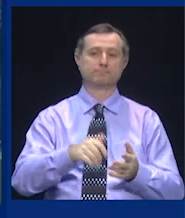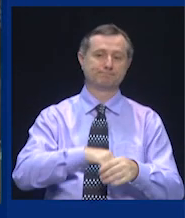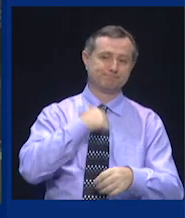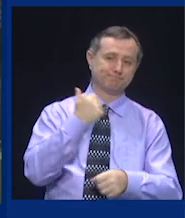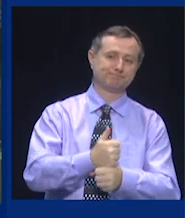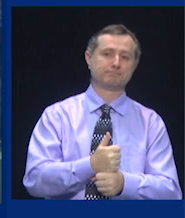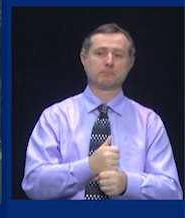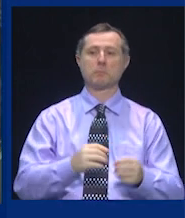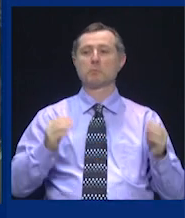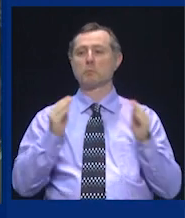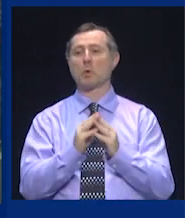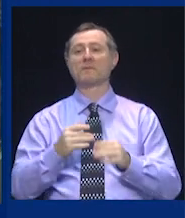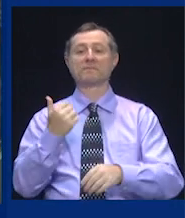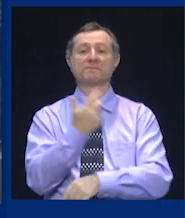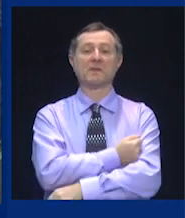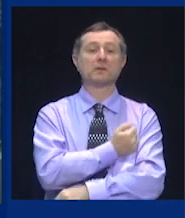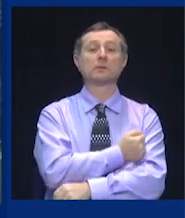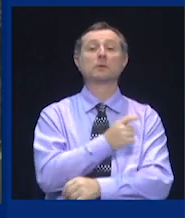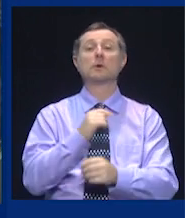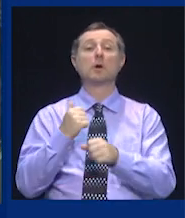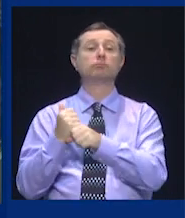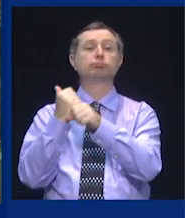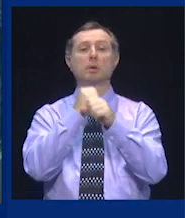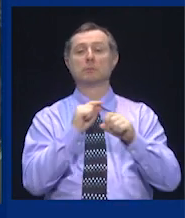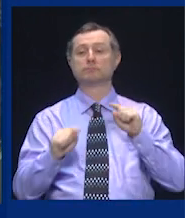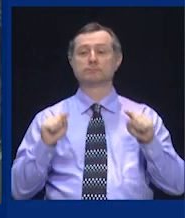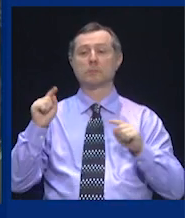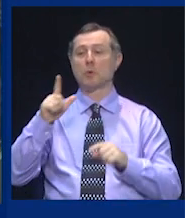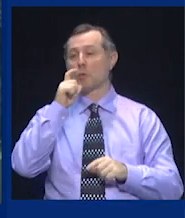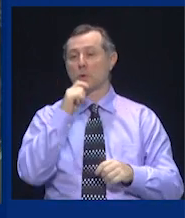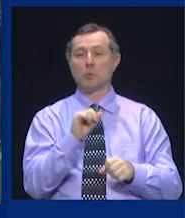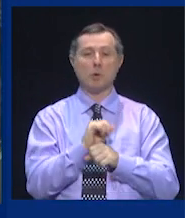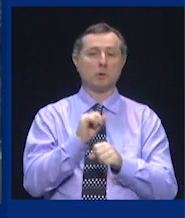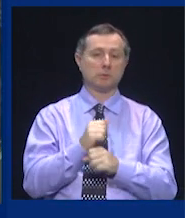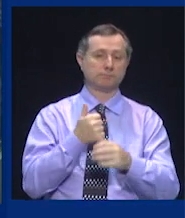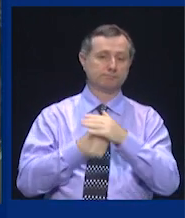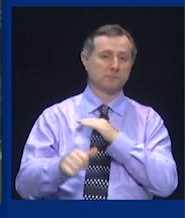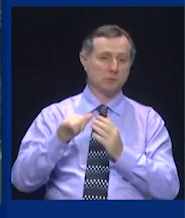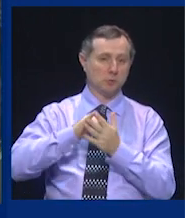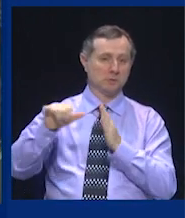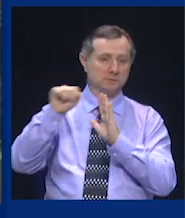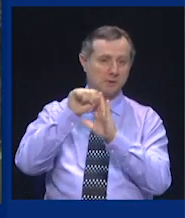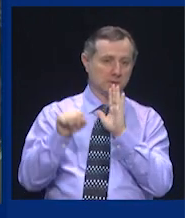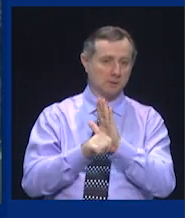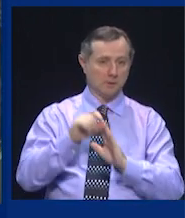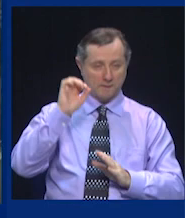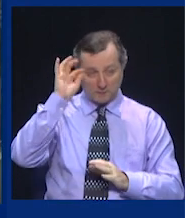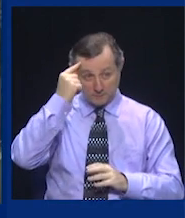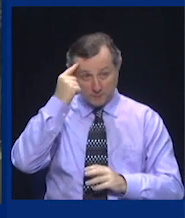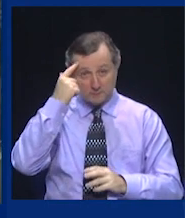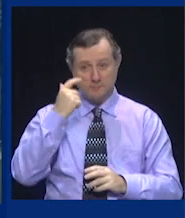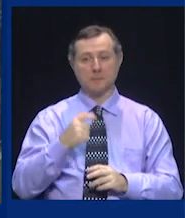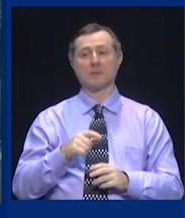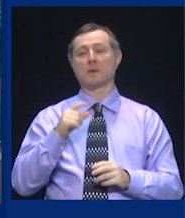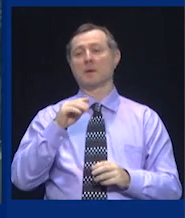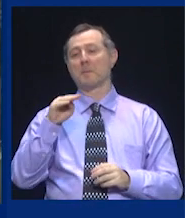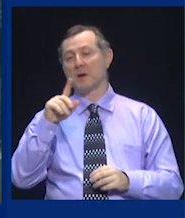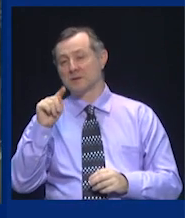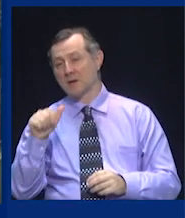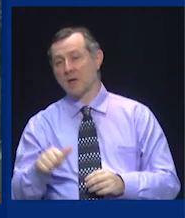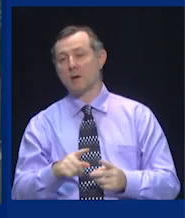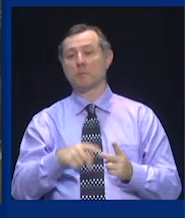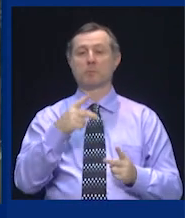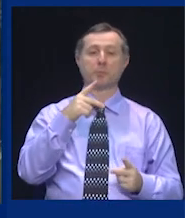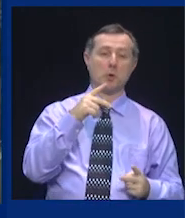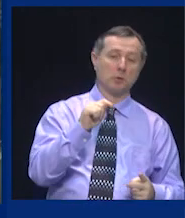more vaccine sites for state workers, and MTA and Port Authority, et cetera.